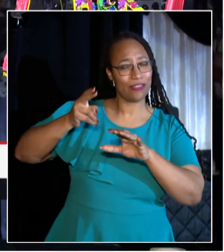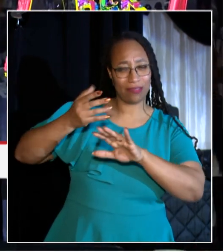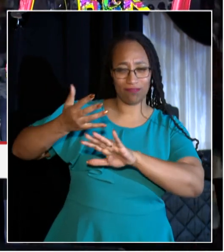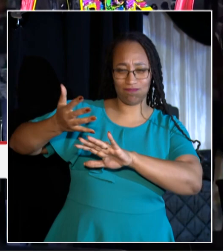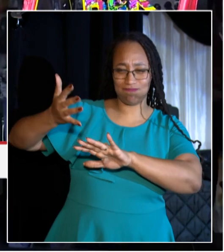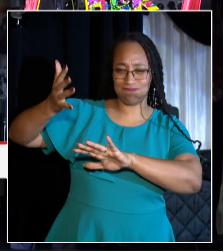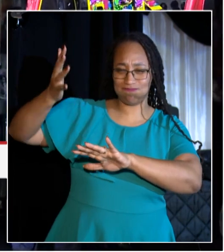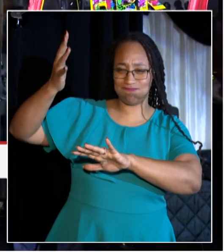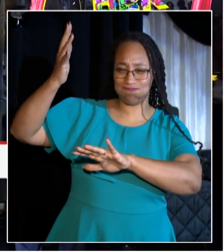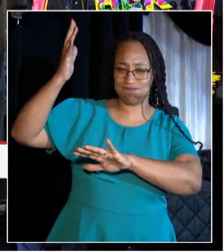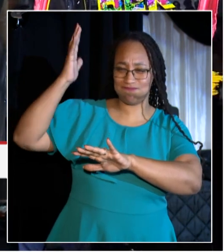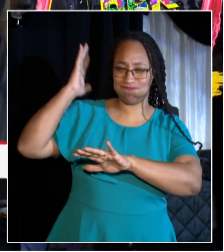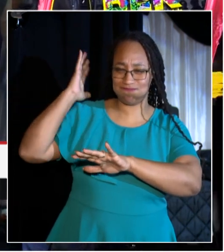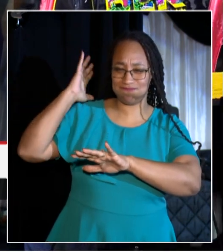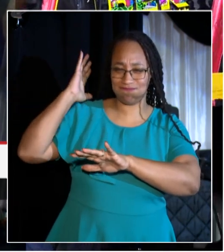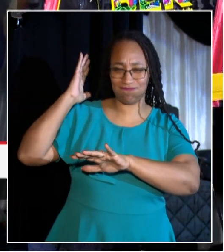be.